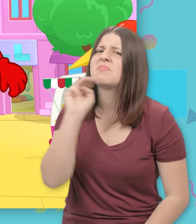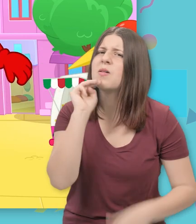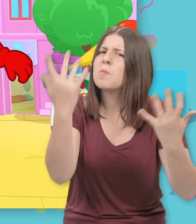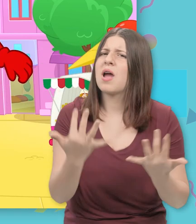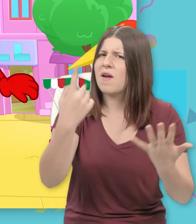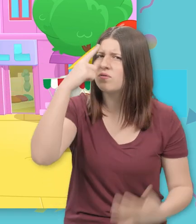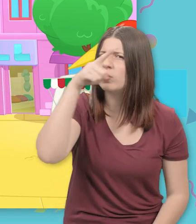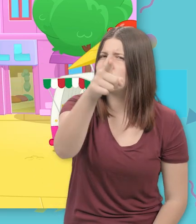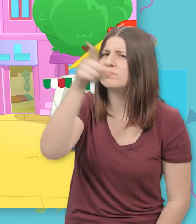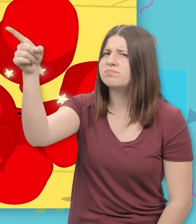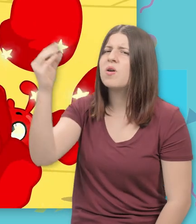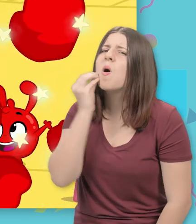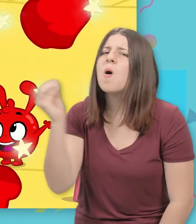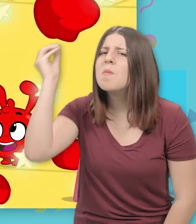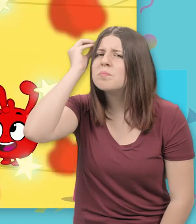home.